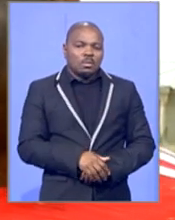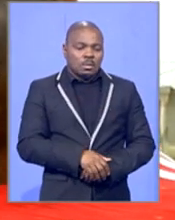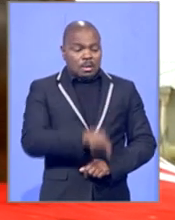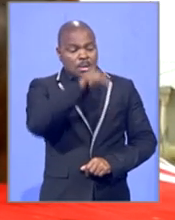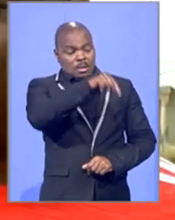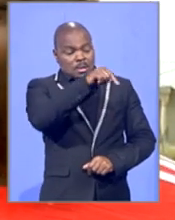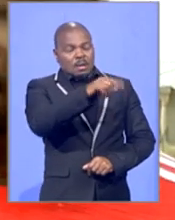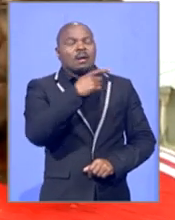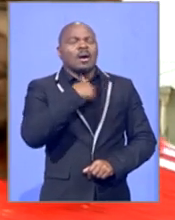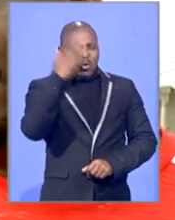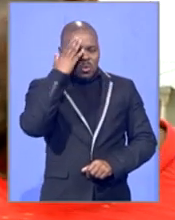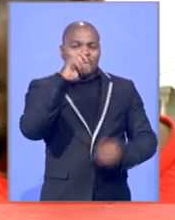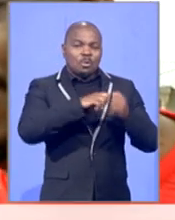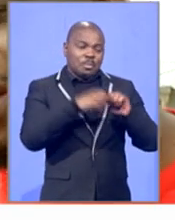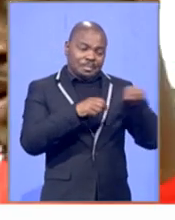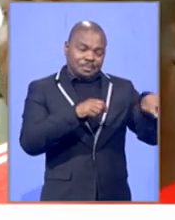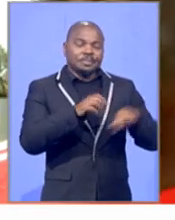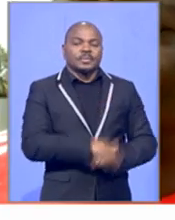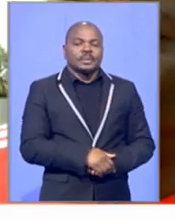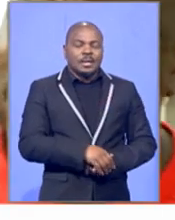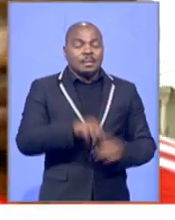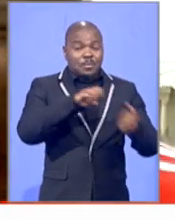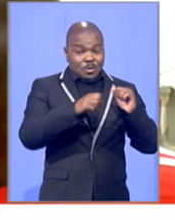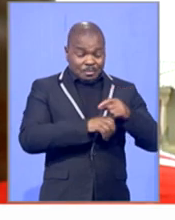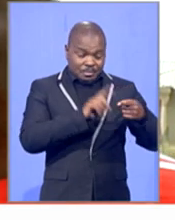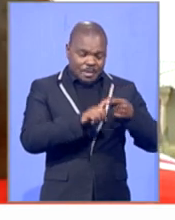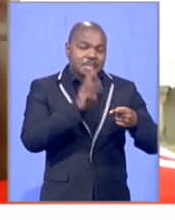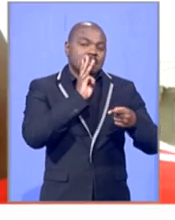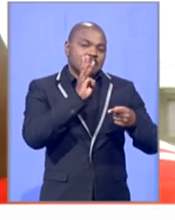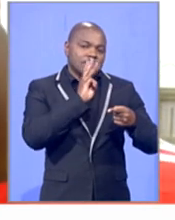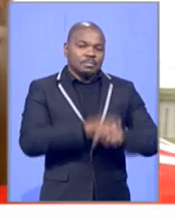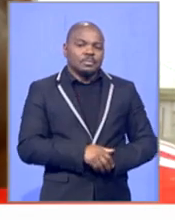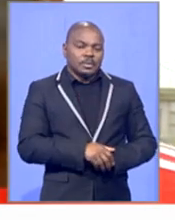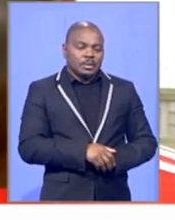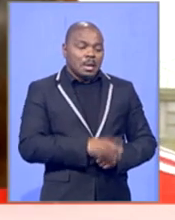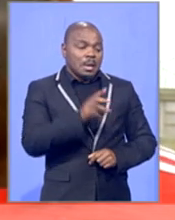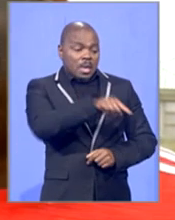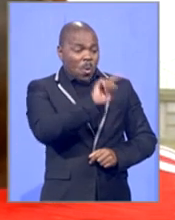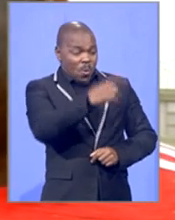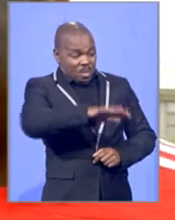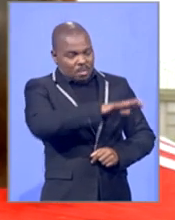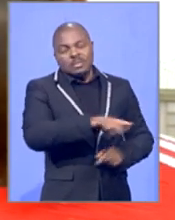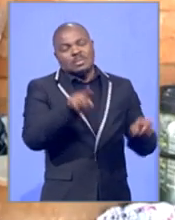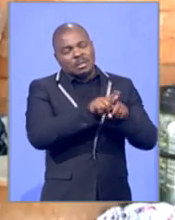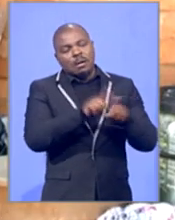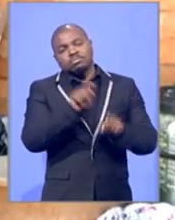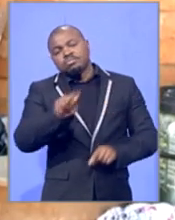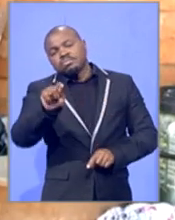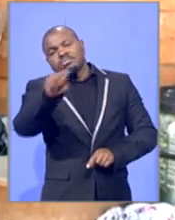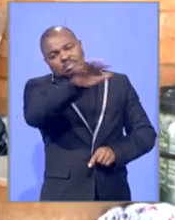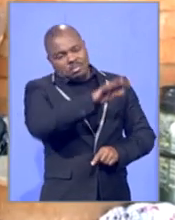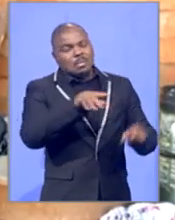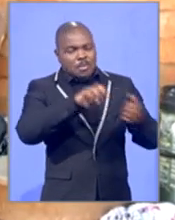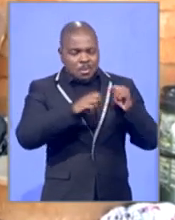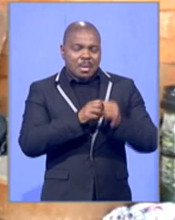tsiba, metsi ke tlhoba boroko not only ga mathoma but metseng